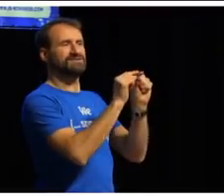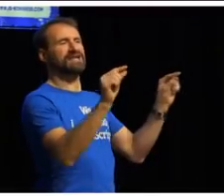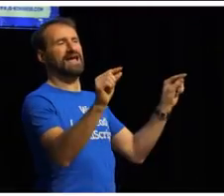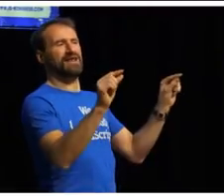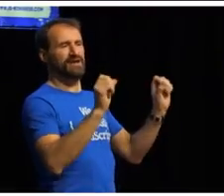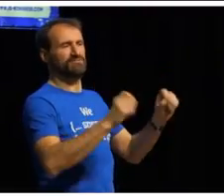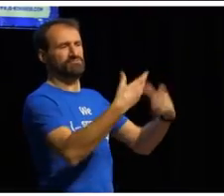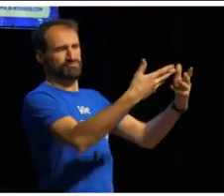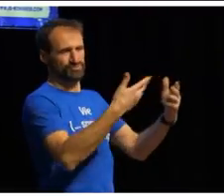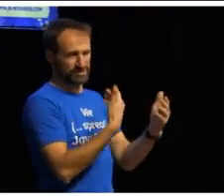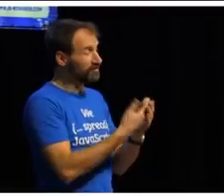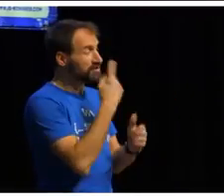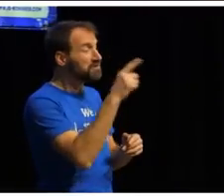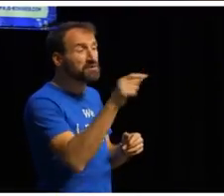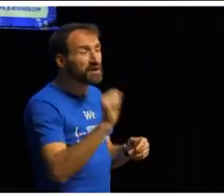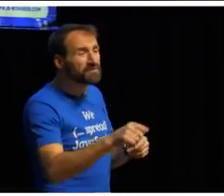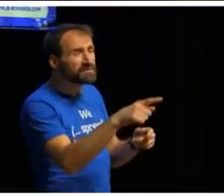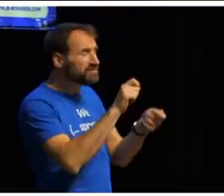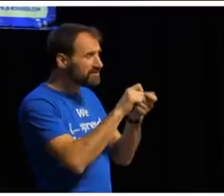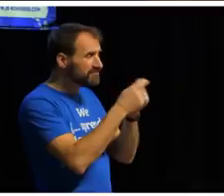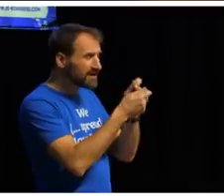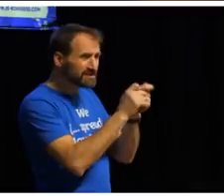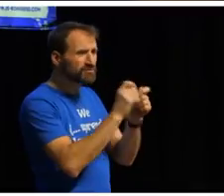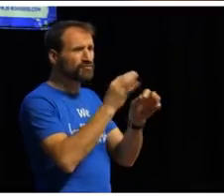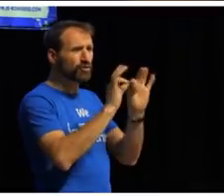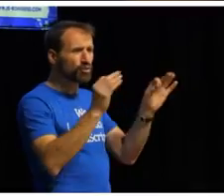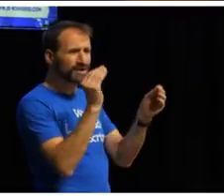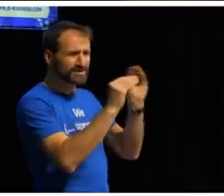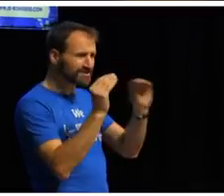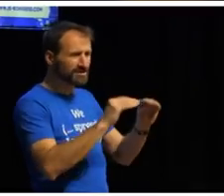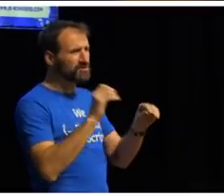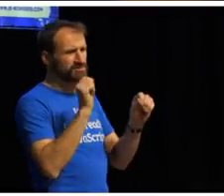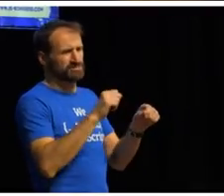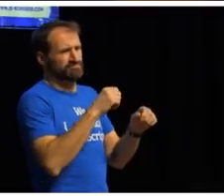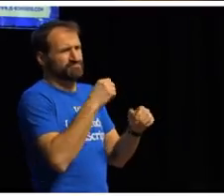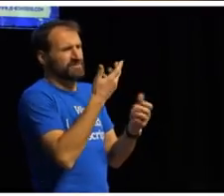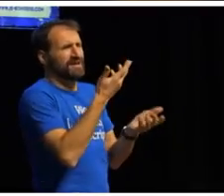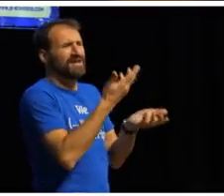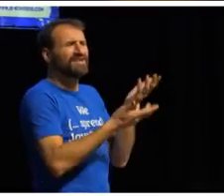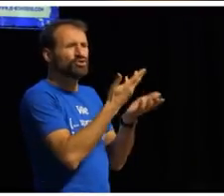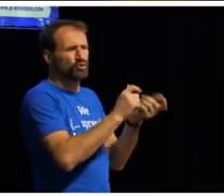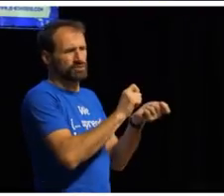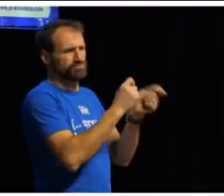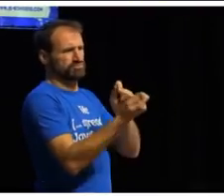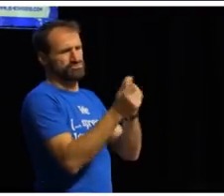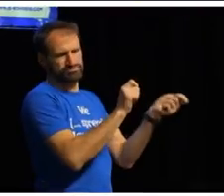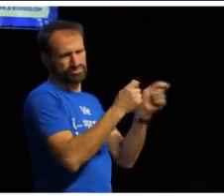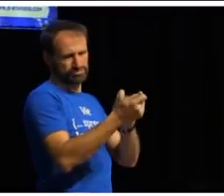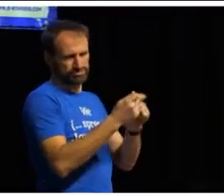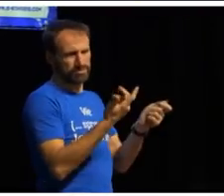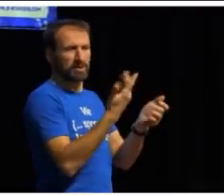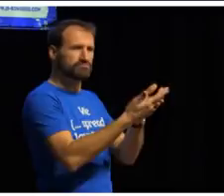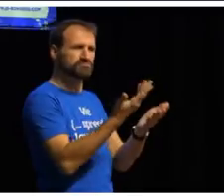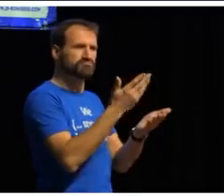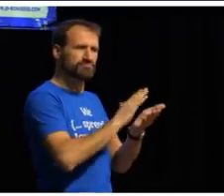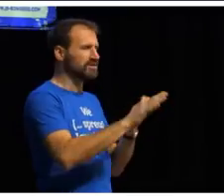like change it a little bit and reformulate it, you will very easily see this is the equation for a line. So it can draw a line.